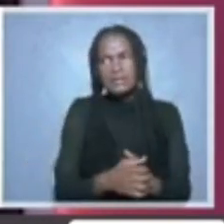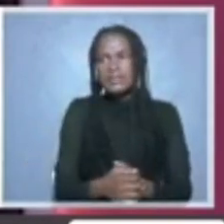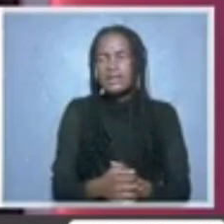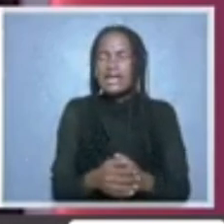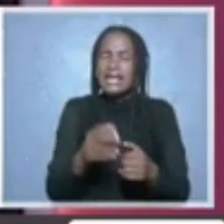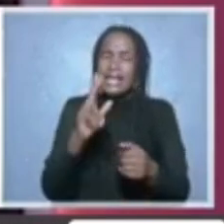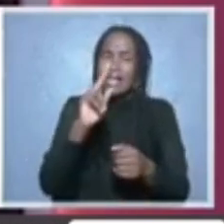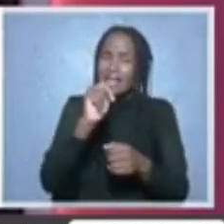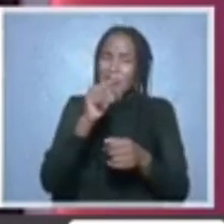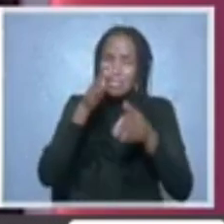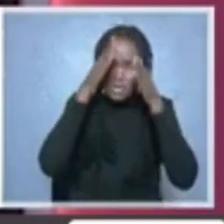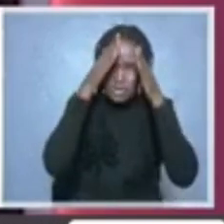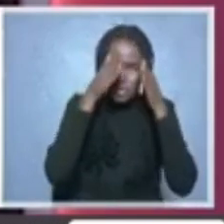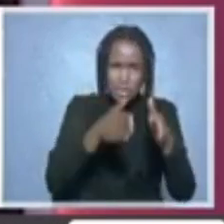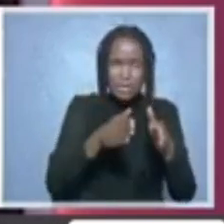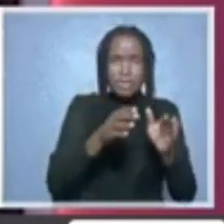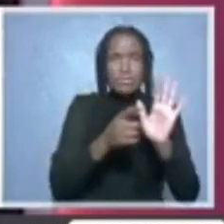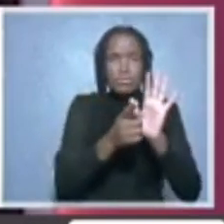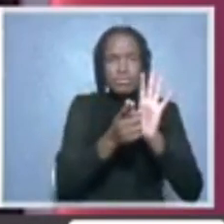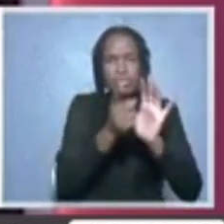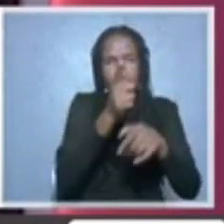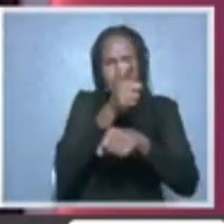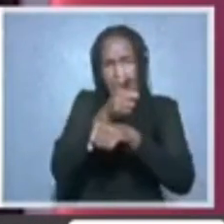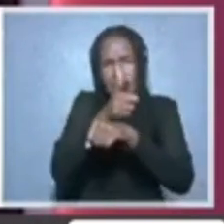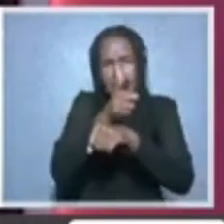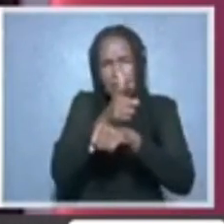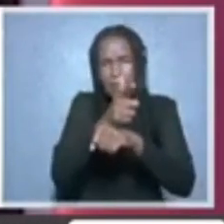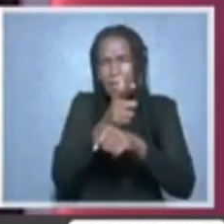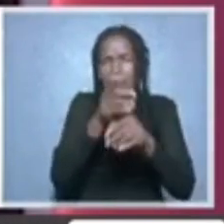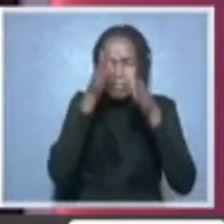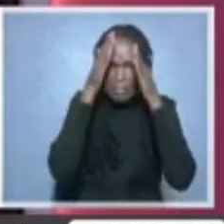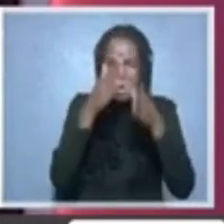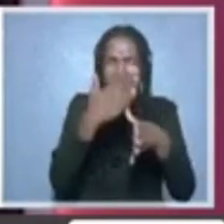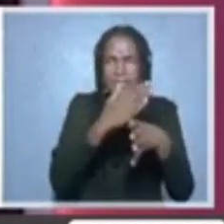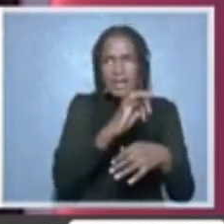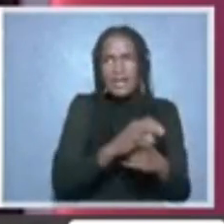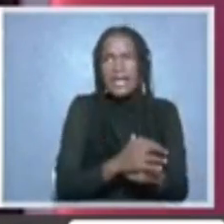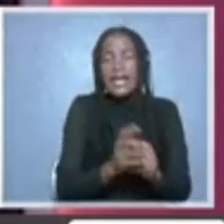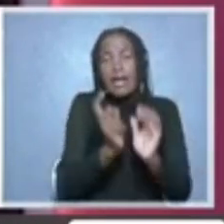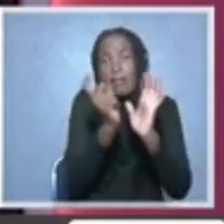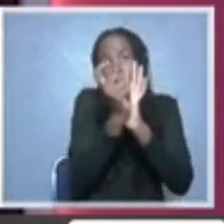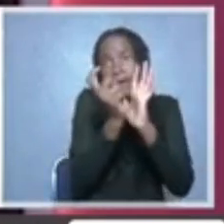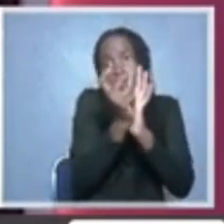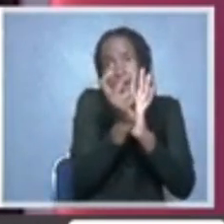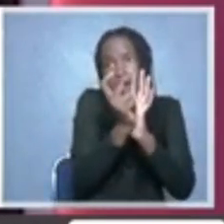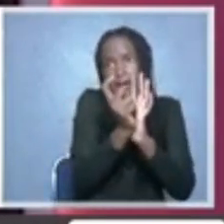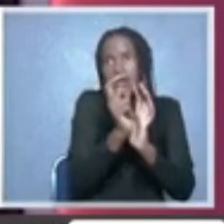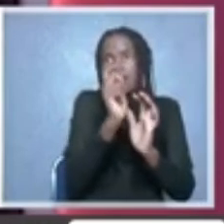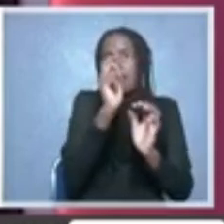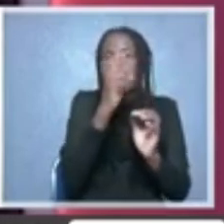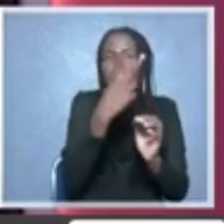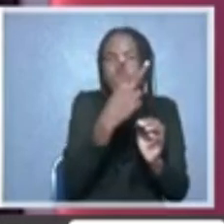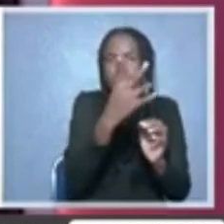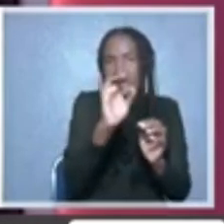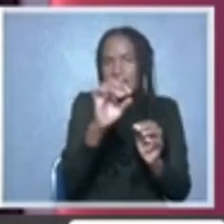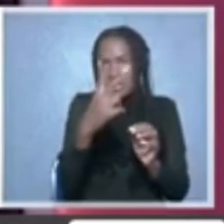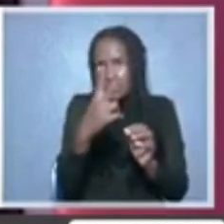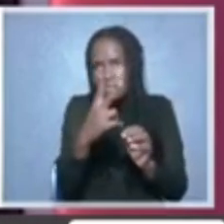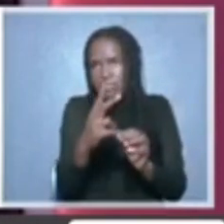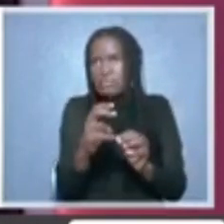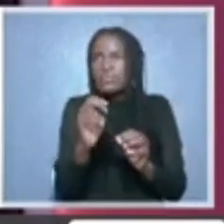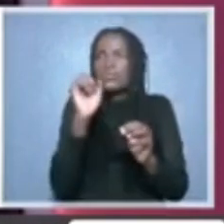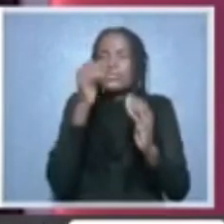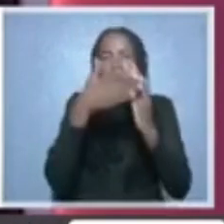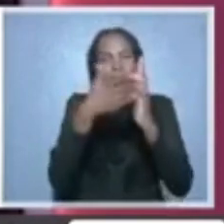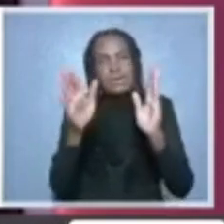that DSTV viewers across Africa will be able to tune into channel 282 and watch all the